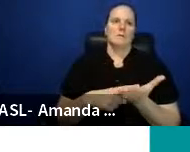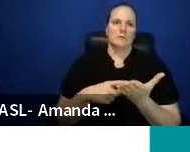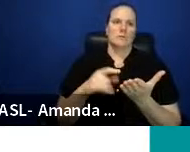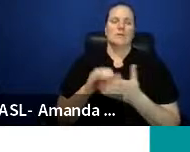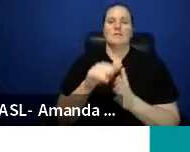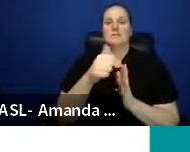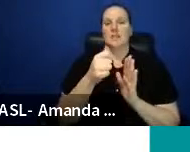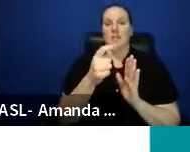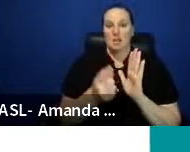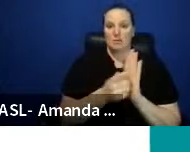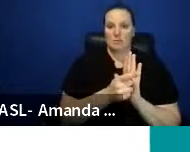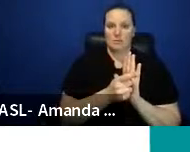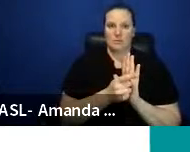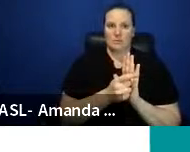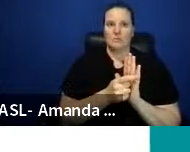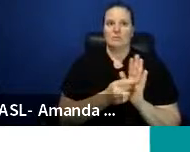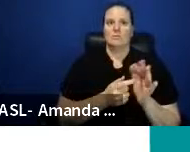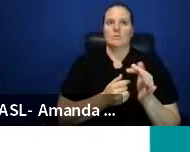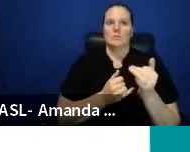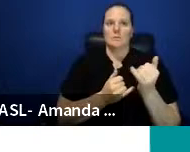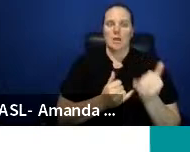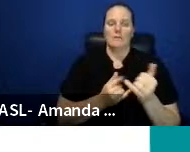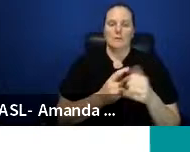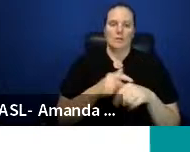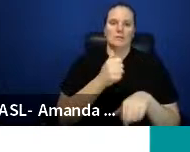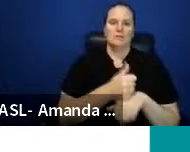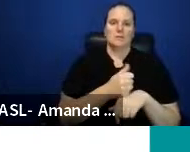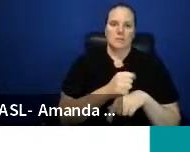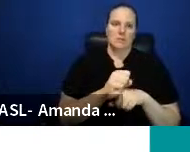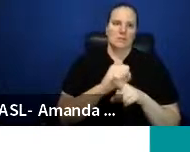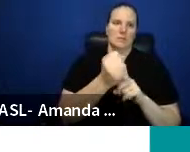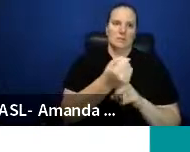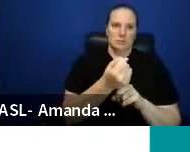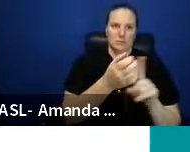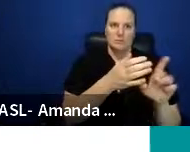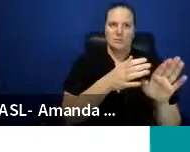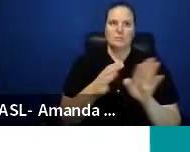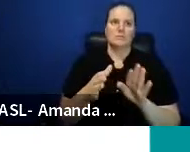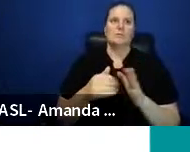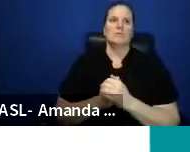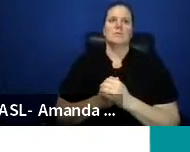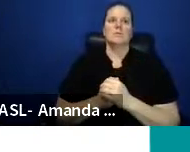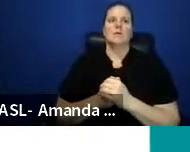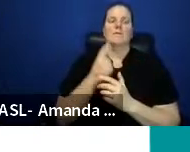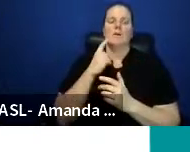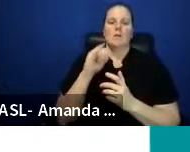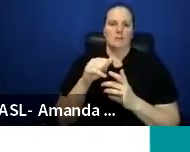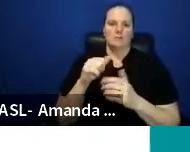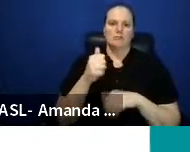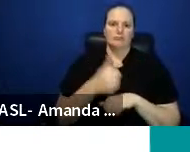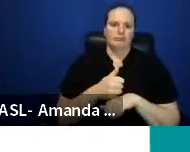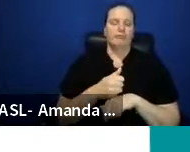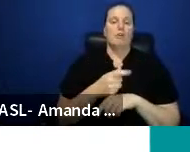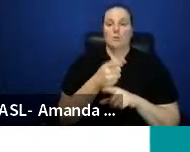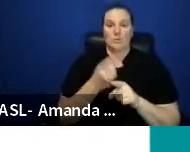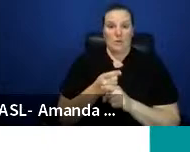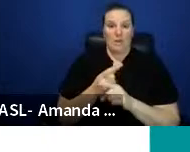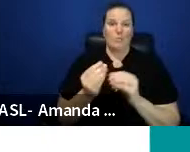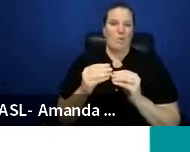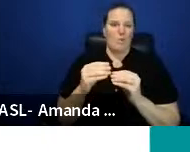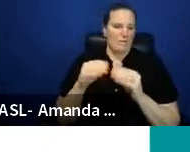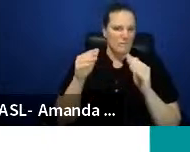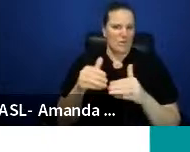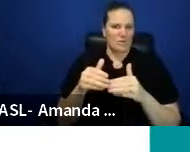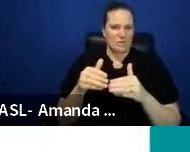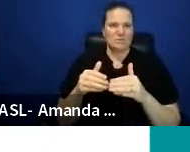10 hours today. 2019 is kind of our existing conditions that we're using at a pre-COVID conditions. You are correct. It is more